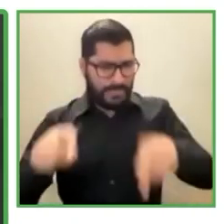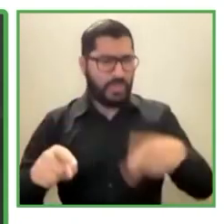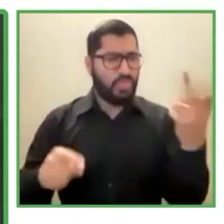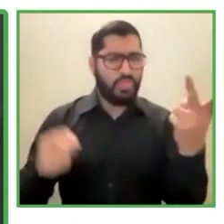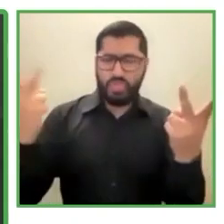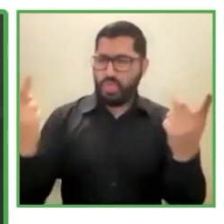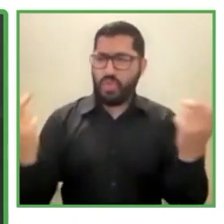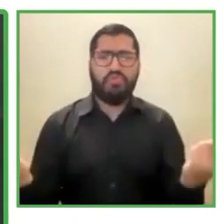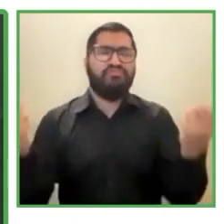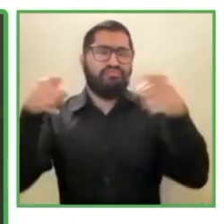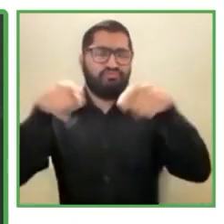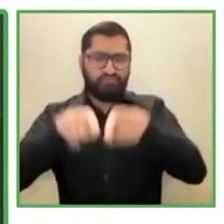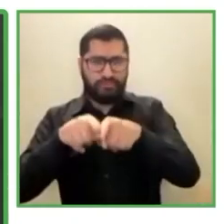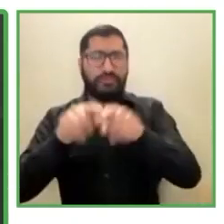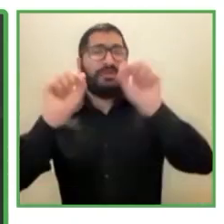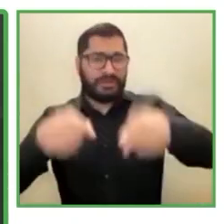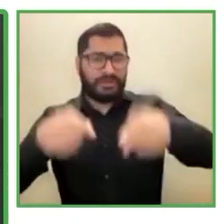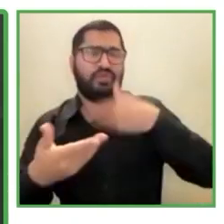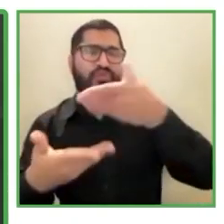precarity.